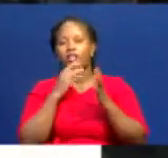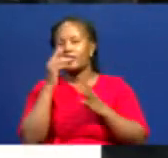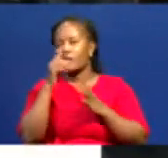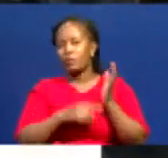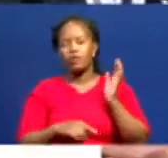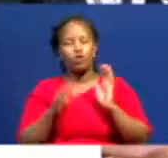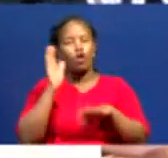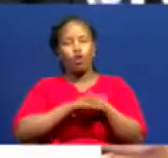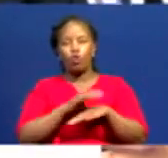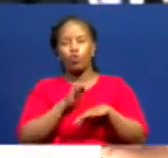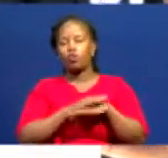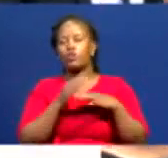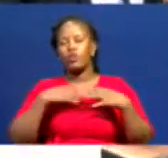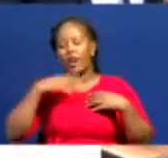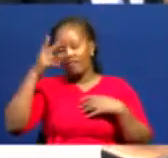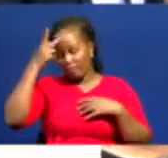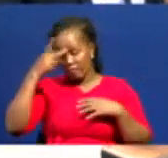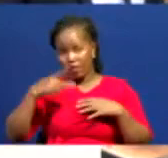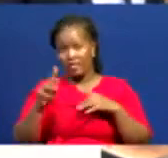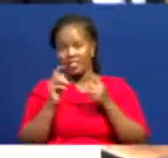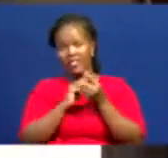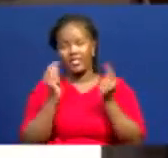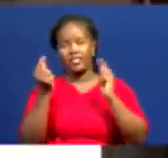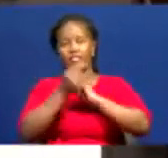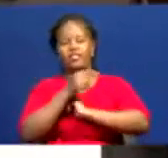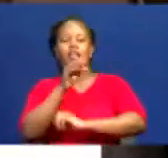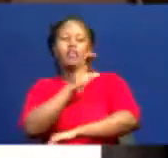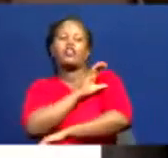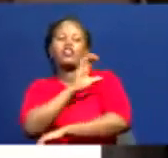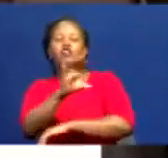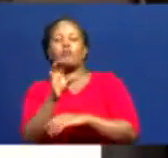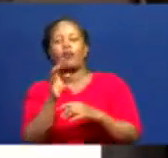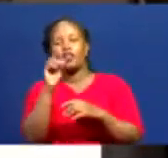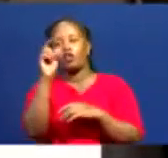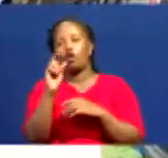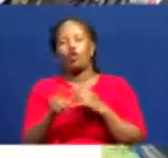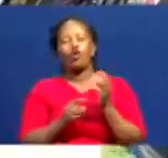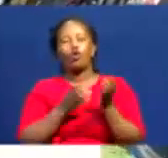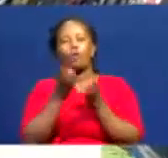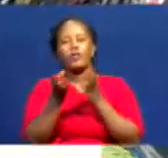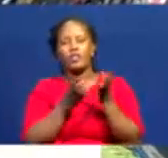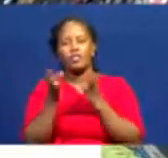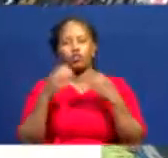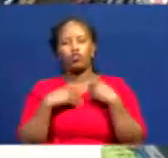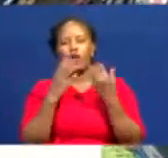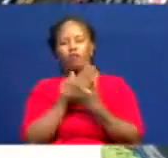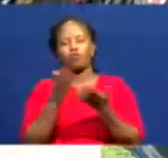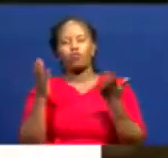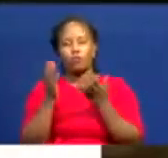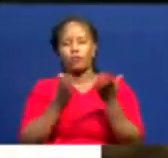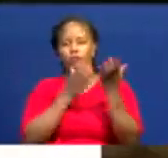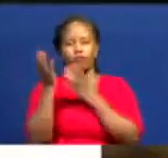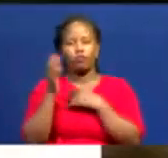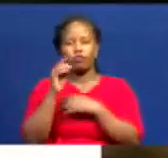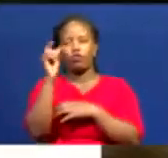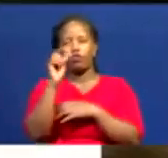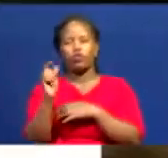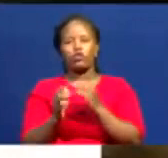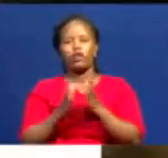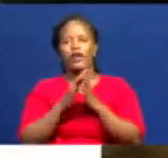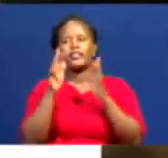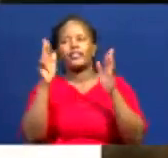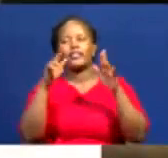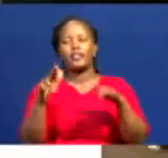of policy changes in empowering local businesses to produce goods for the regional and international markets. There should be